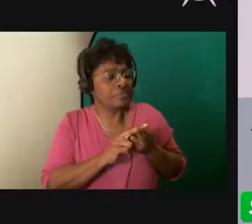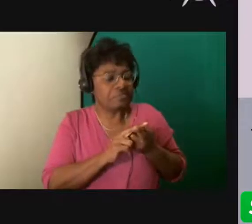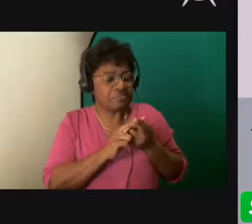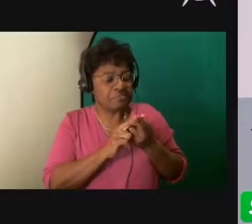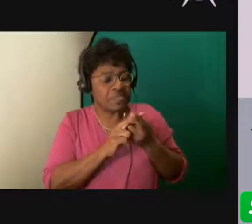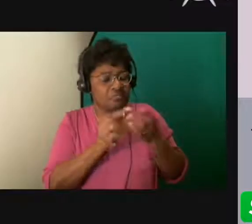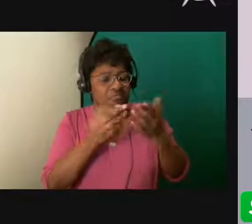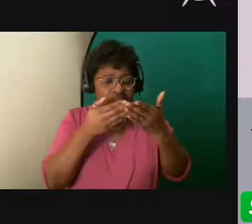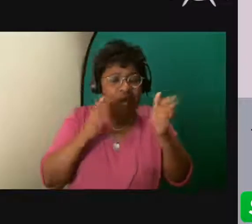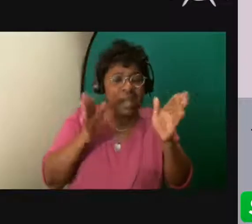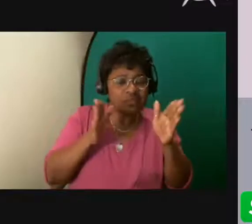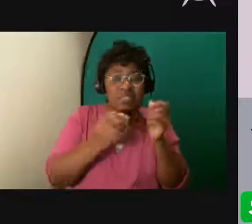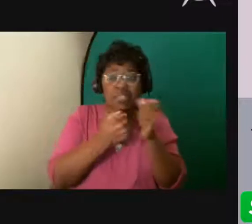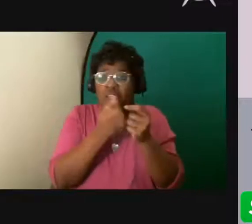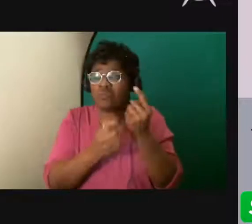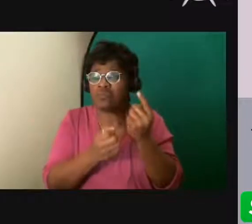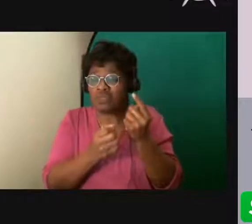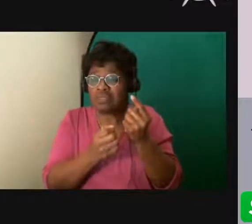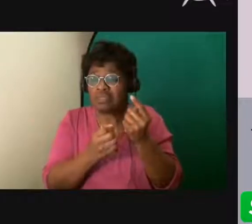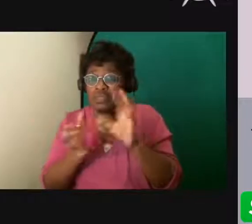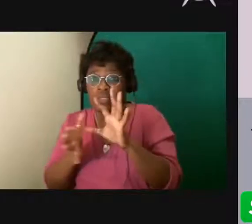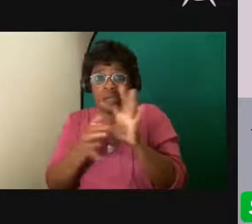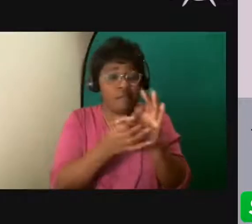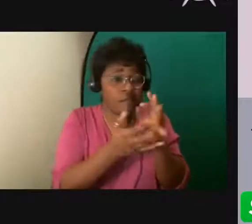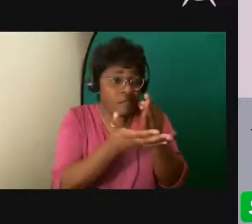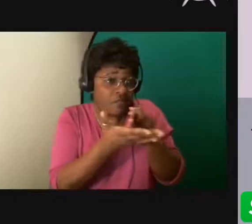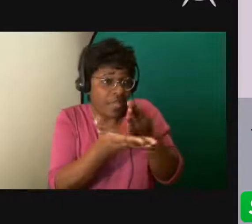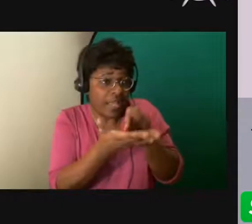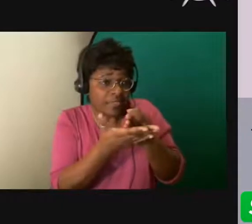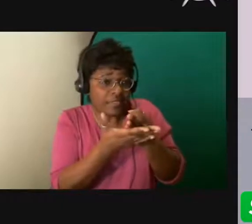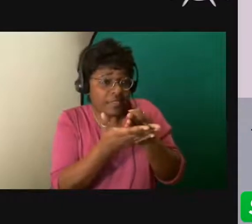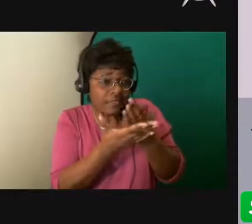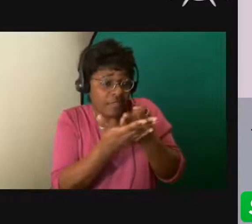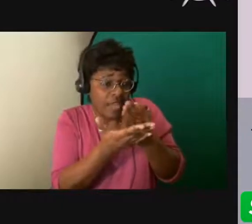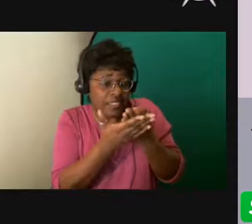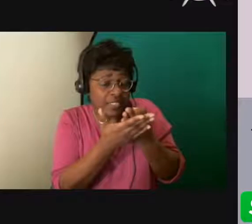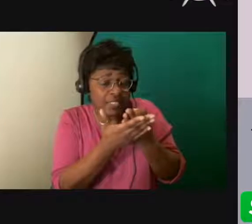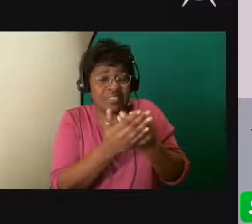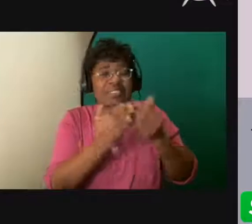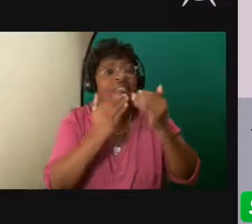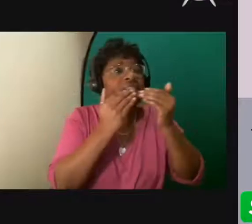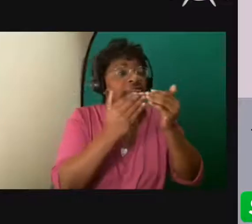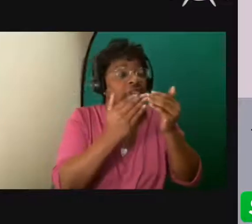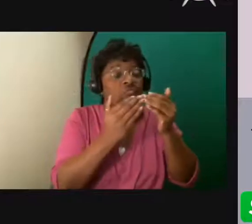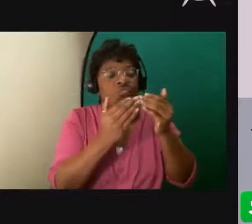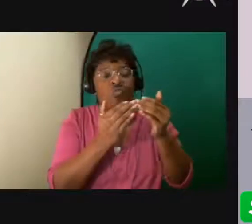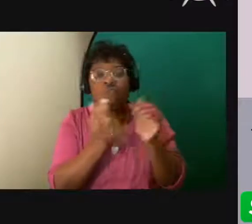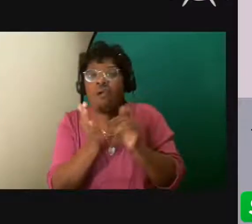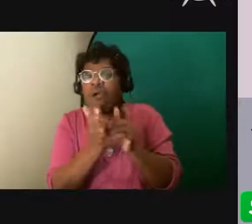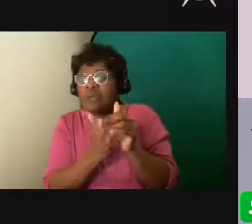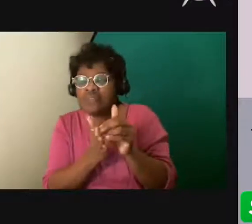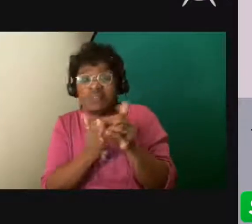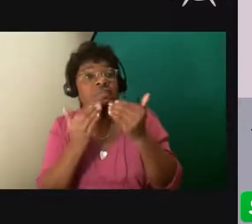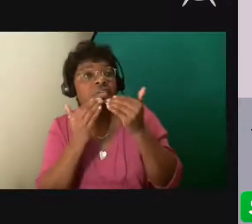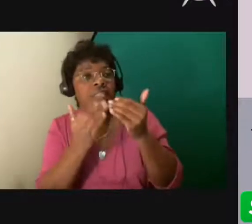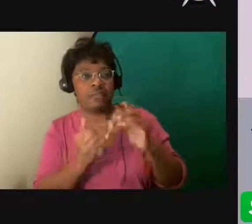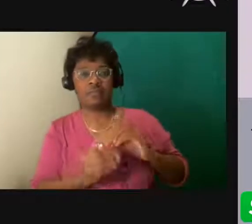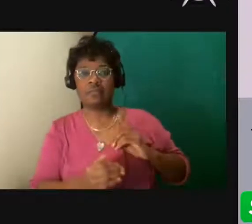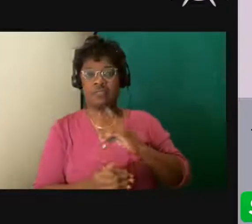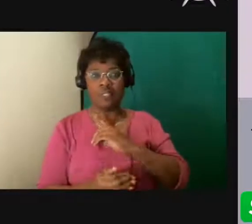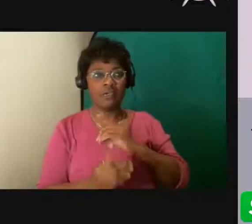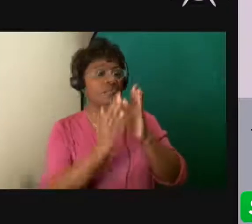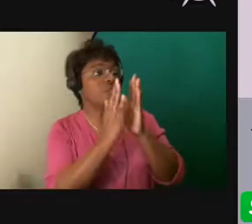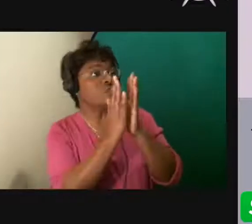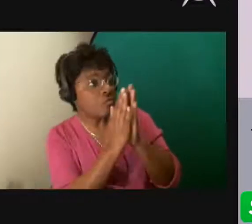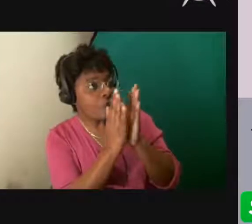everyone that deals with the finances, thank you. Let me tell you why I have to tell them thank you. Because oftentimes we thank the deacon for the prayer. We